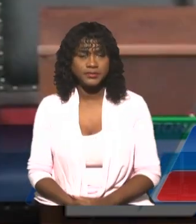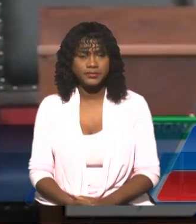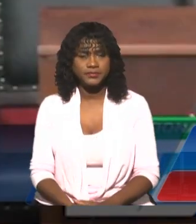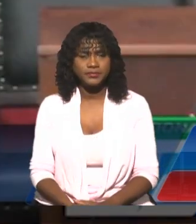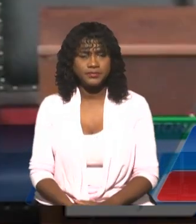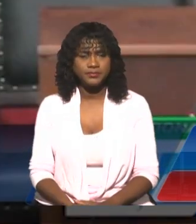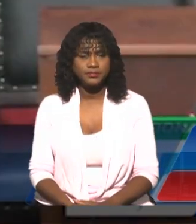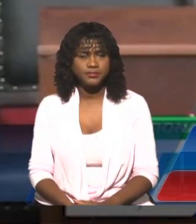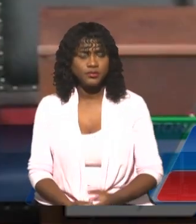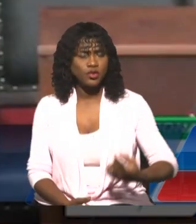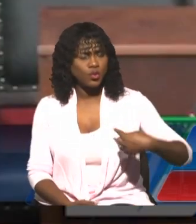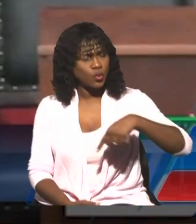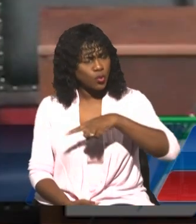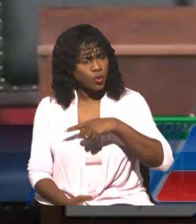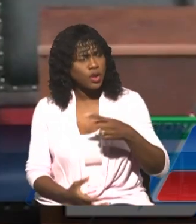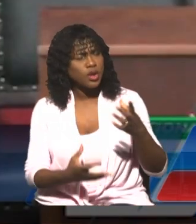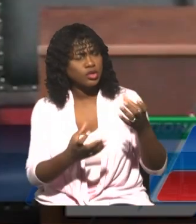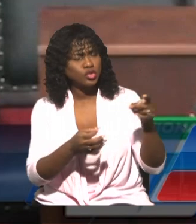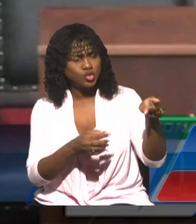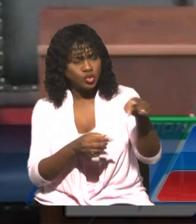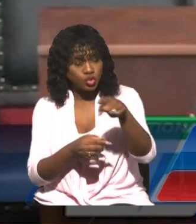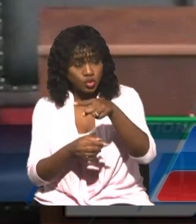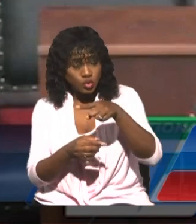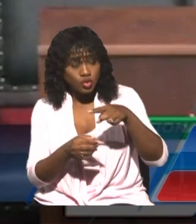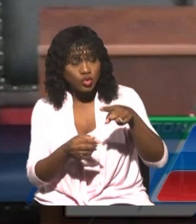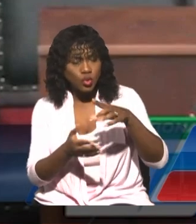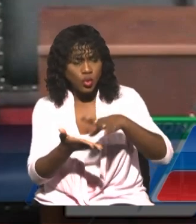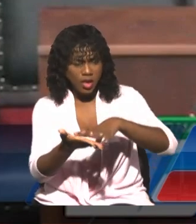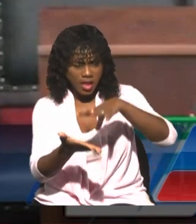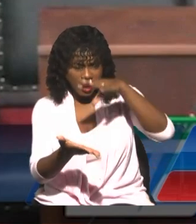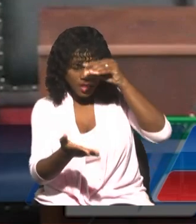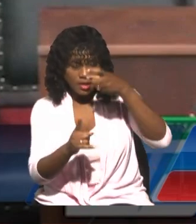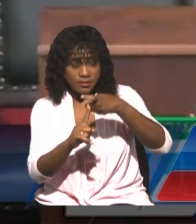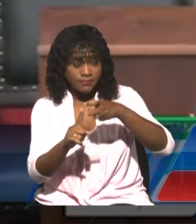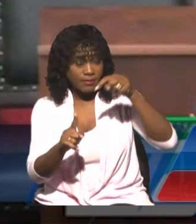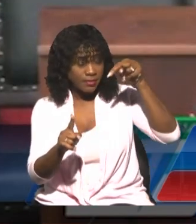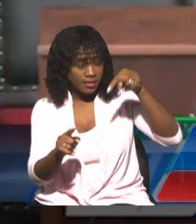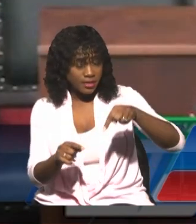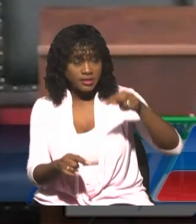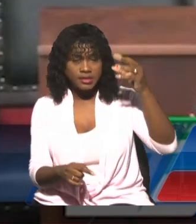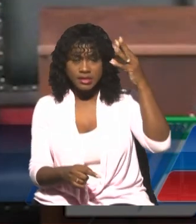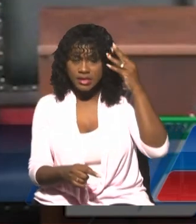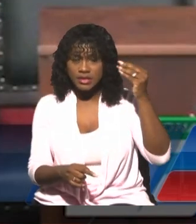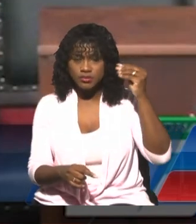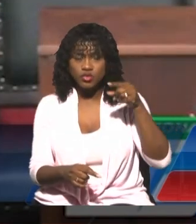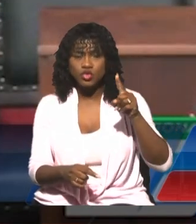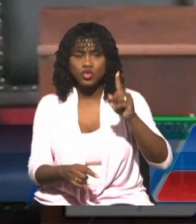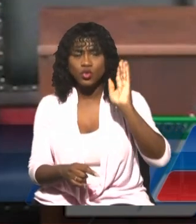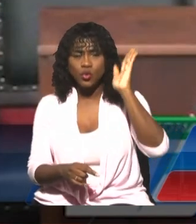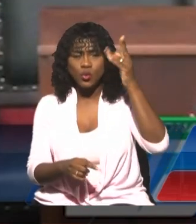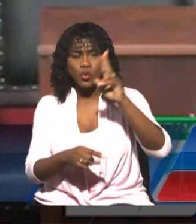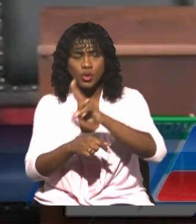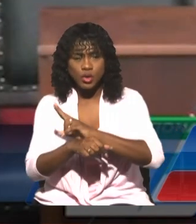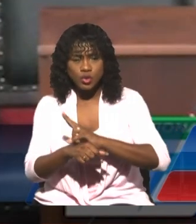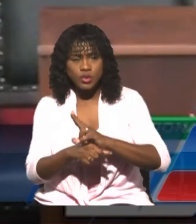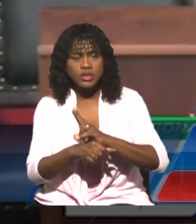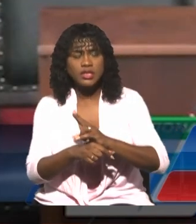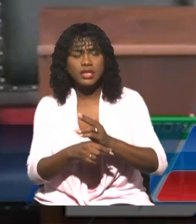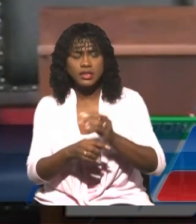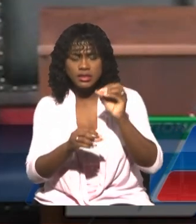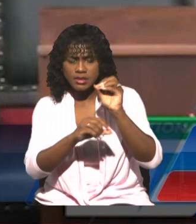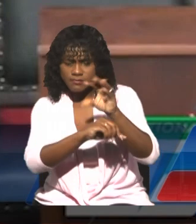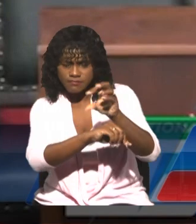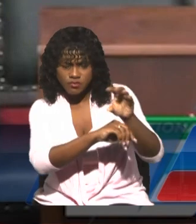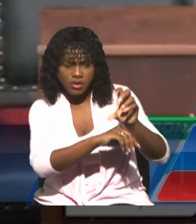And we expect that as you take your learnings from this experience, you will use it to influence other